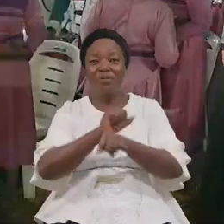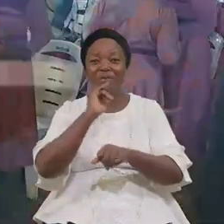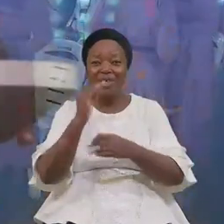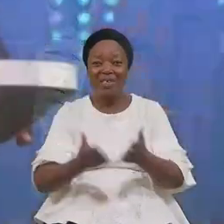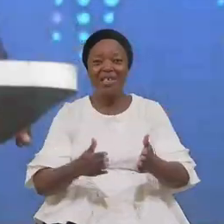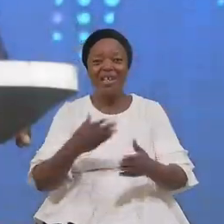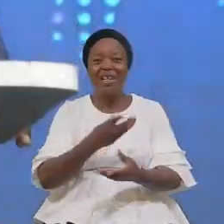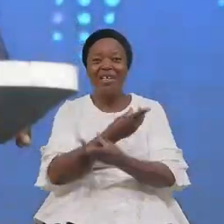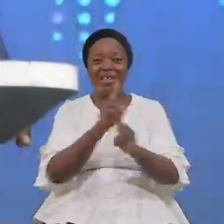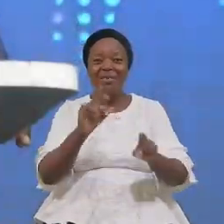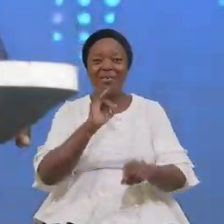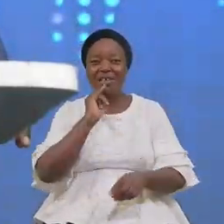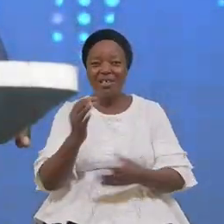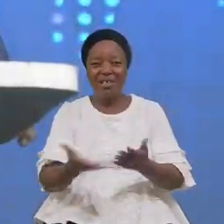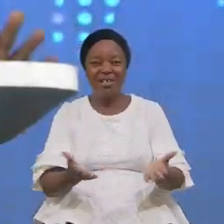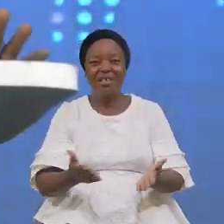Deliverance here.